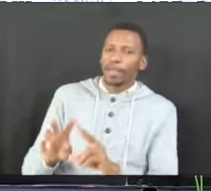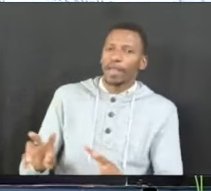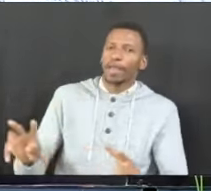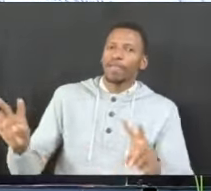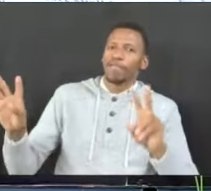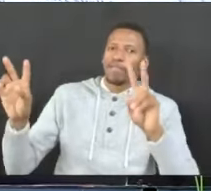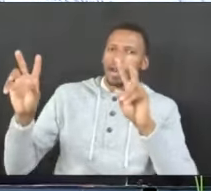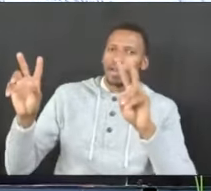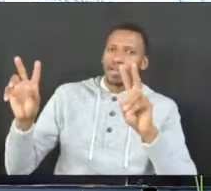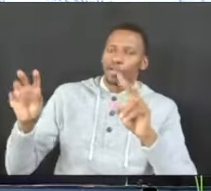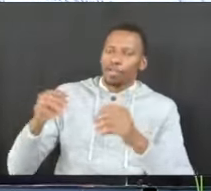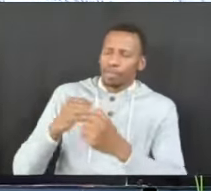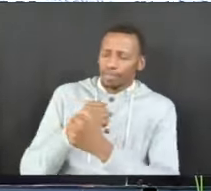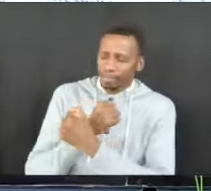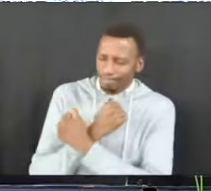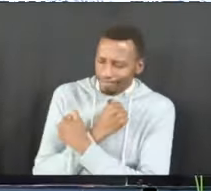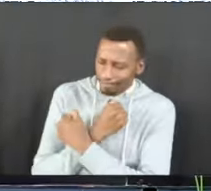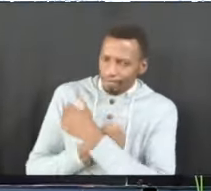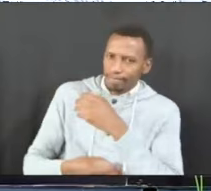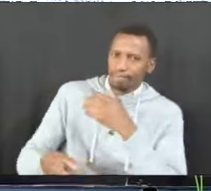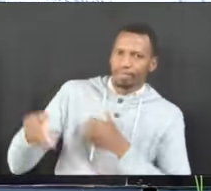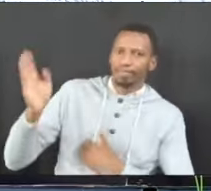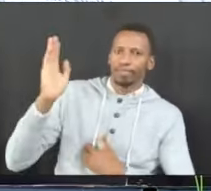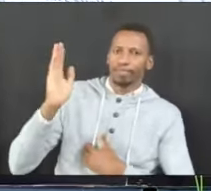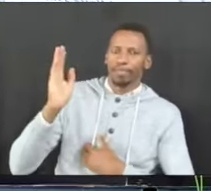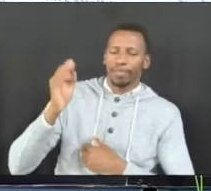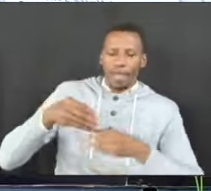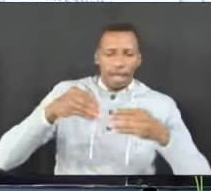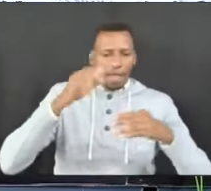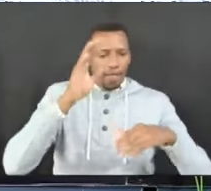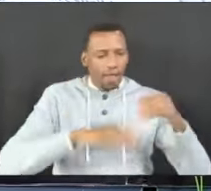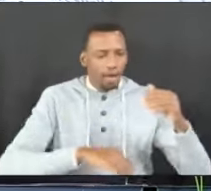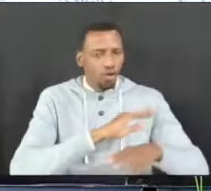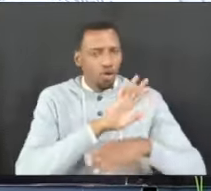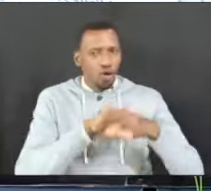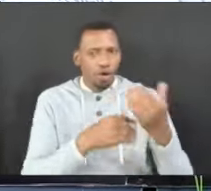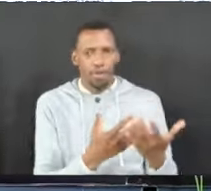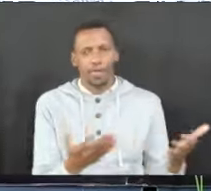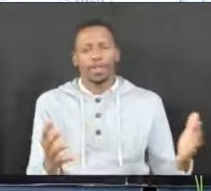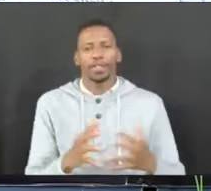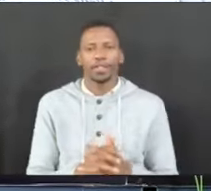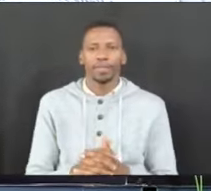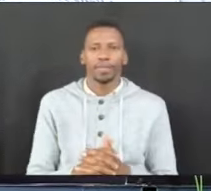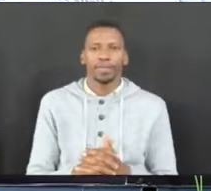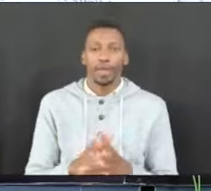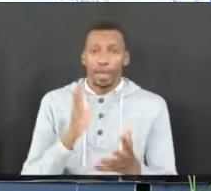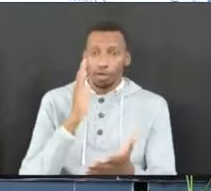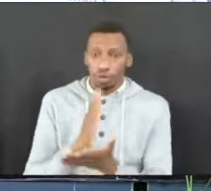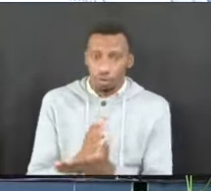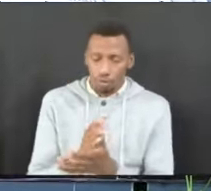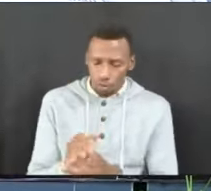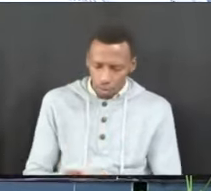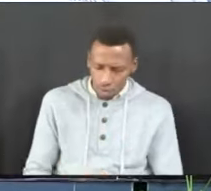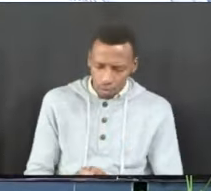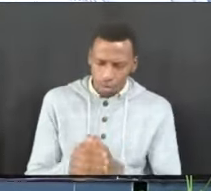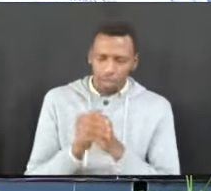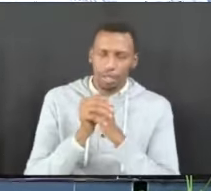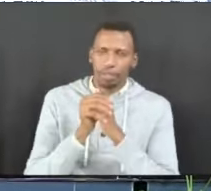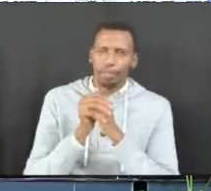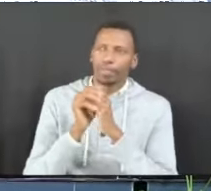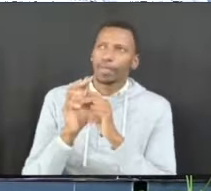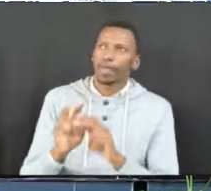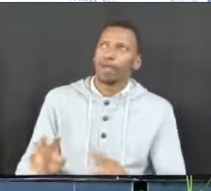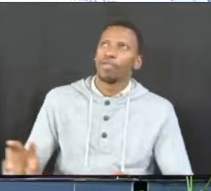treasuring of God above all things. True worship, valuing and treasuring